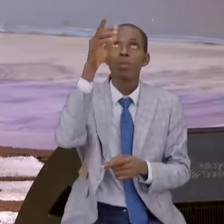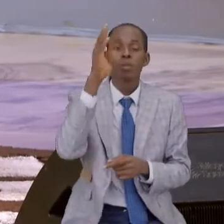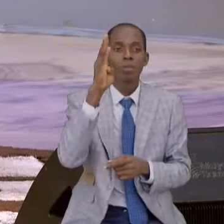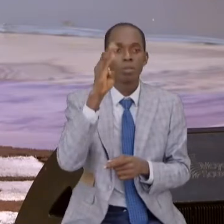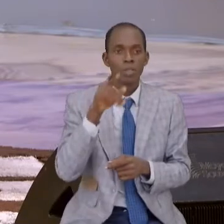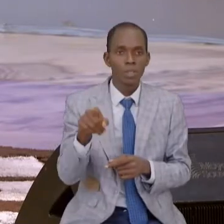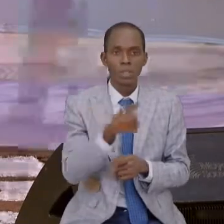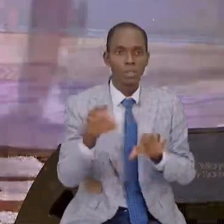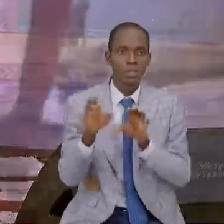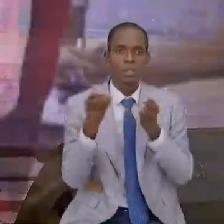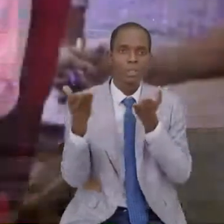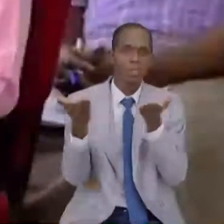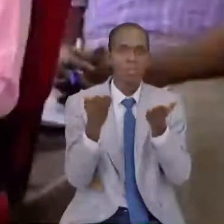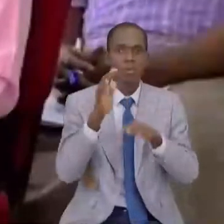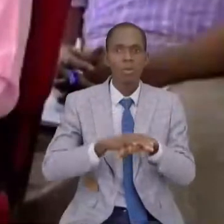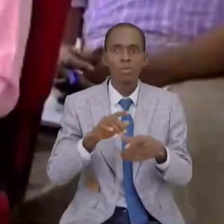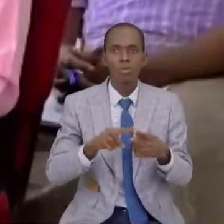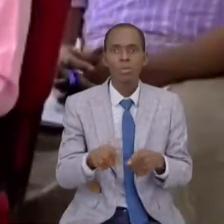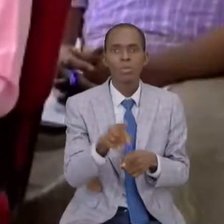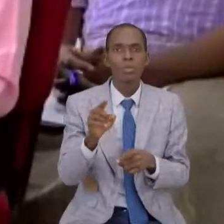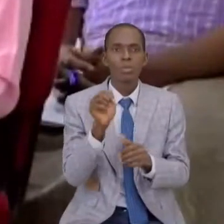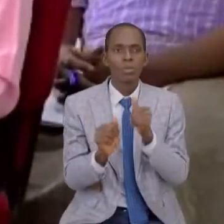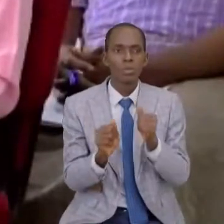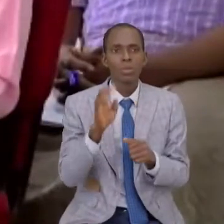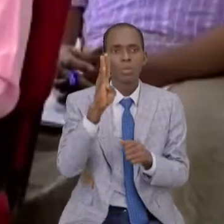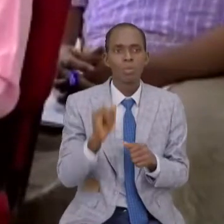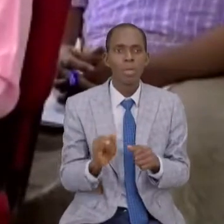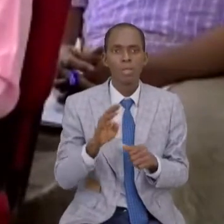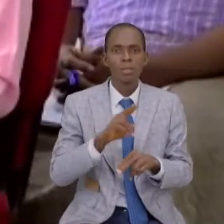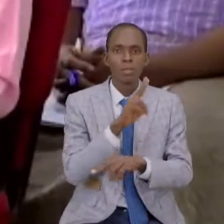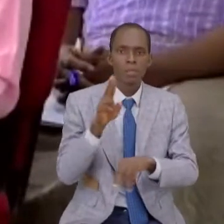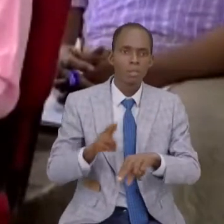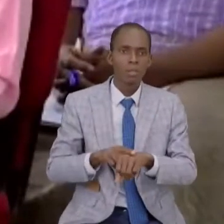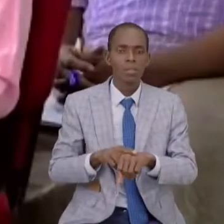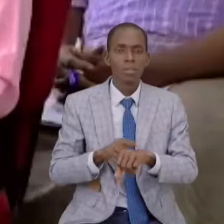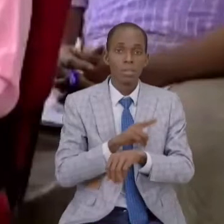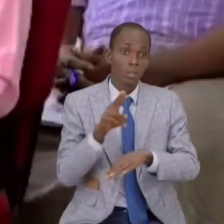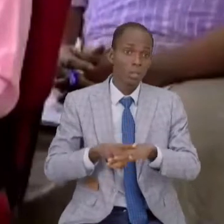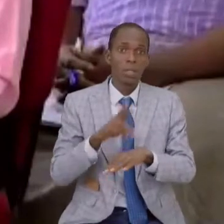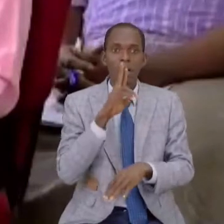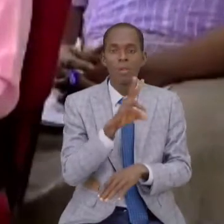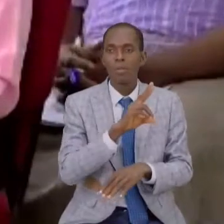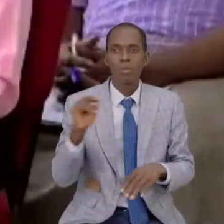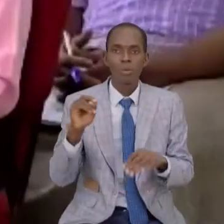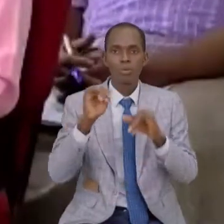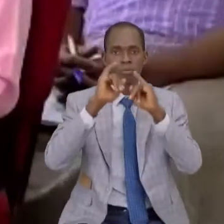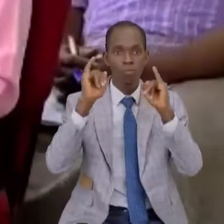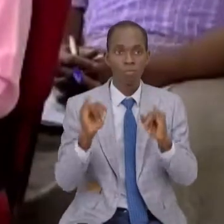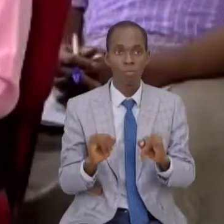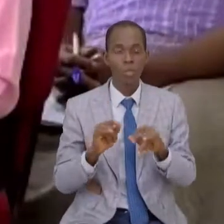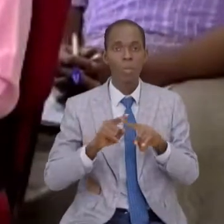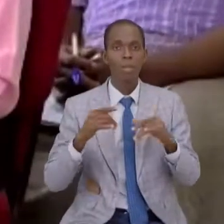did service unto them which by nature are no gods. Verse 9, but